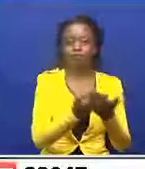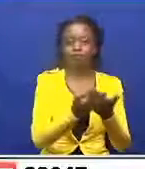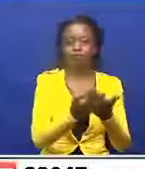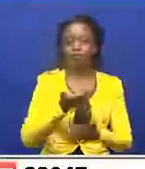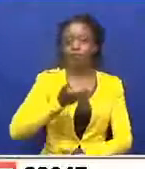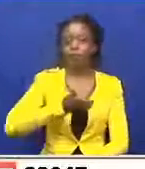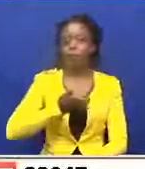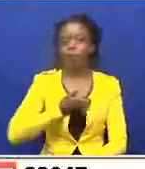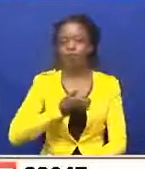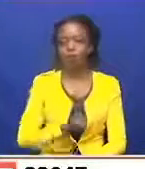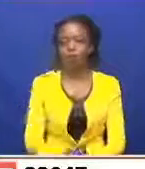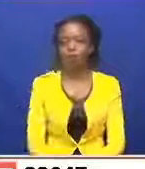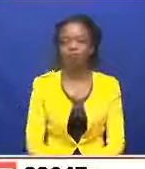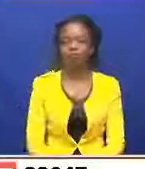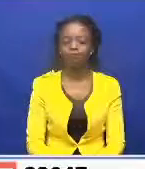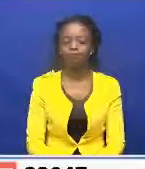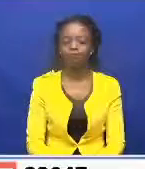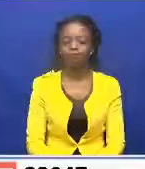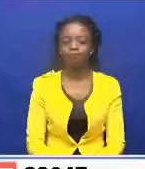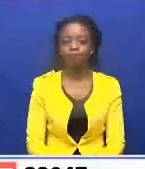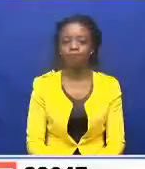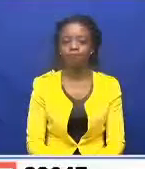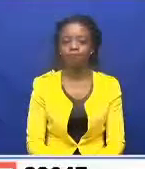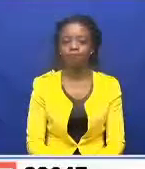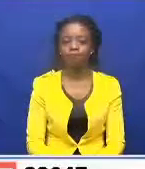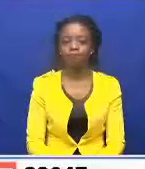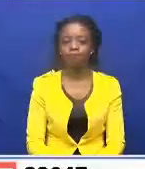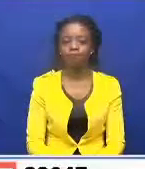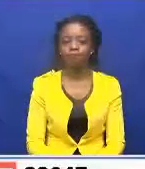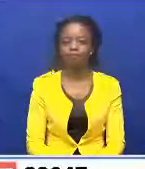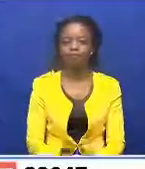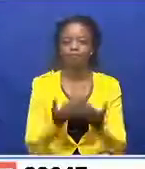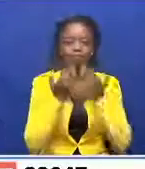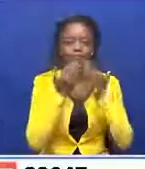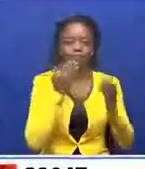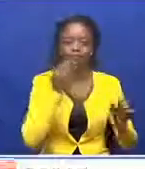own. Thank you so much for staying with us here on